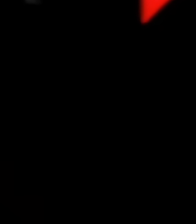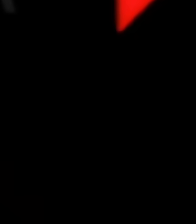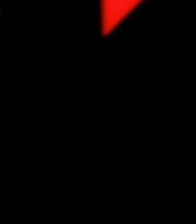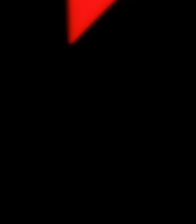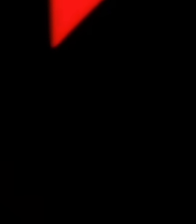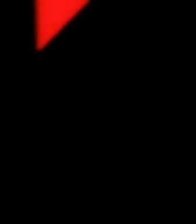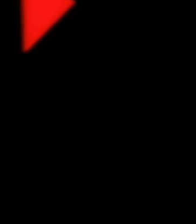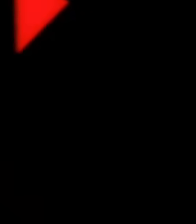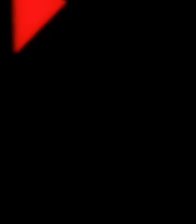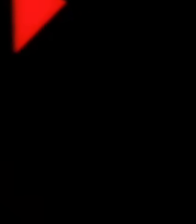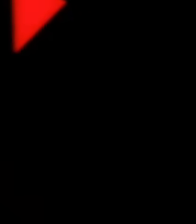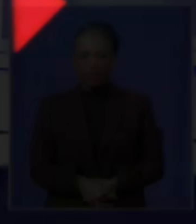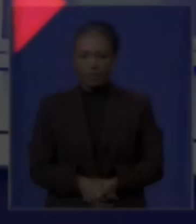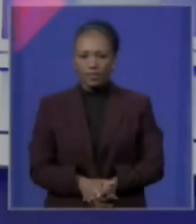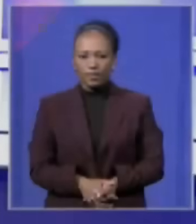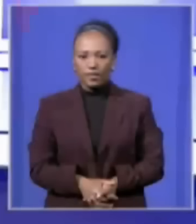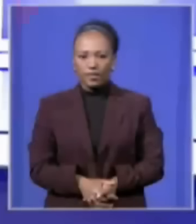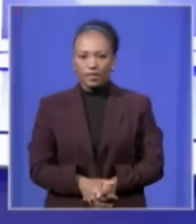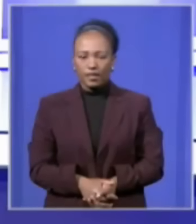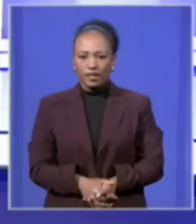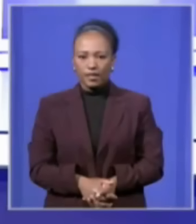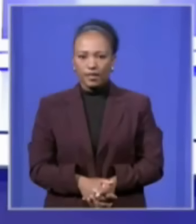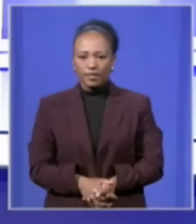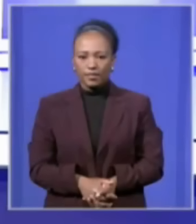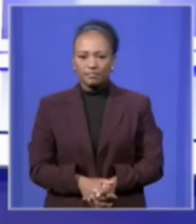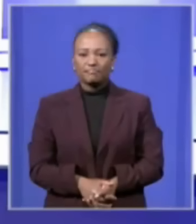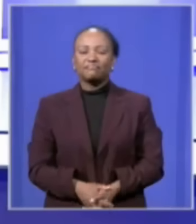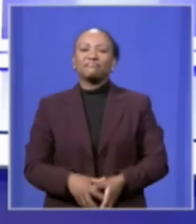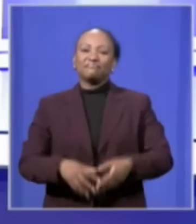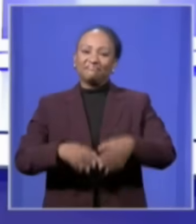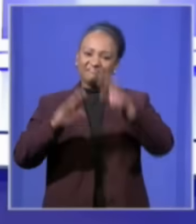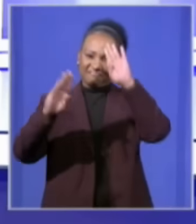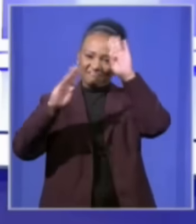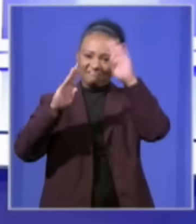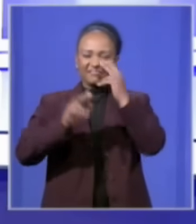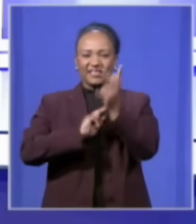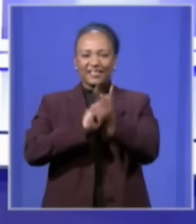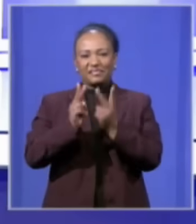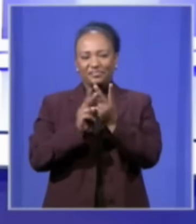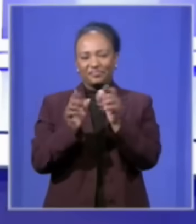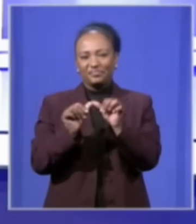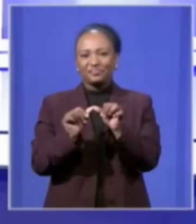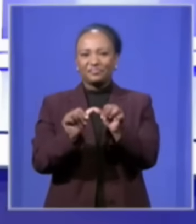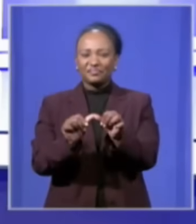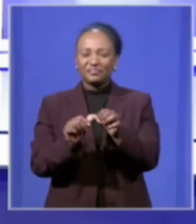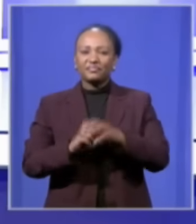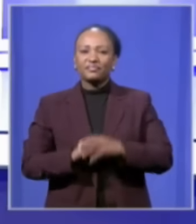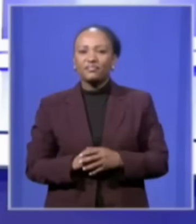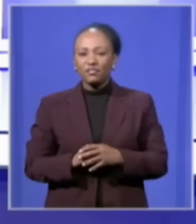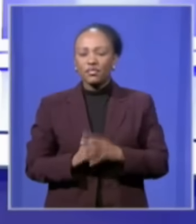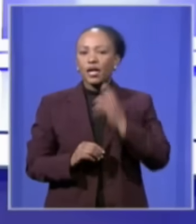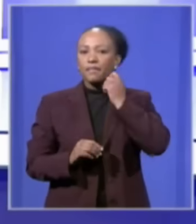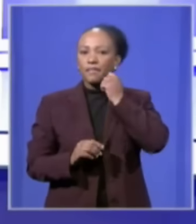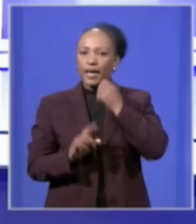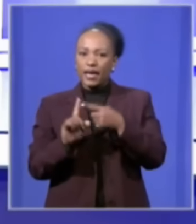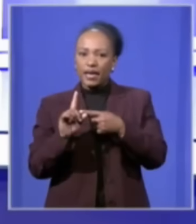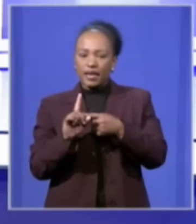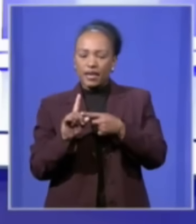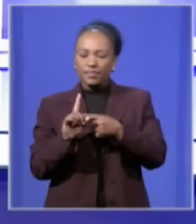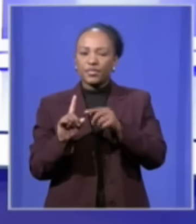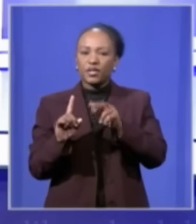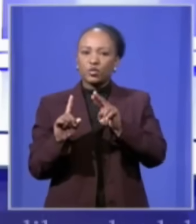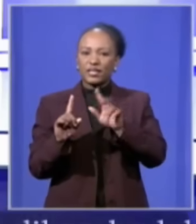Madume ga fele re a lotšha Lapa la monna wa mengwage masomepedi šupa